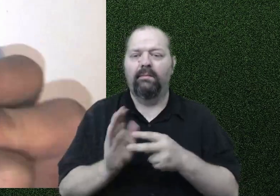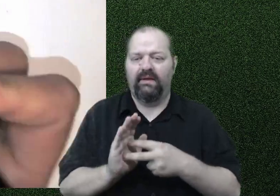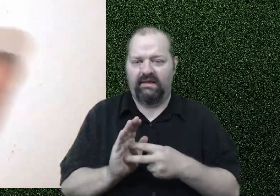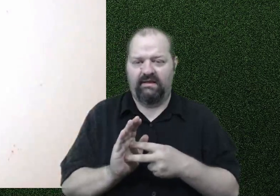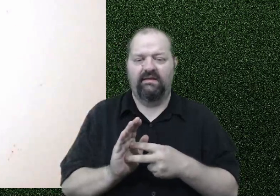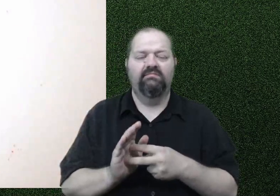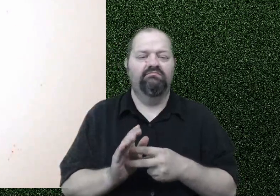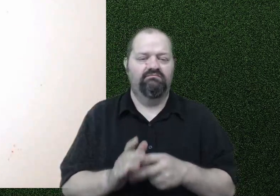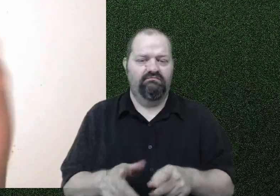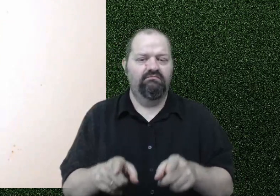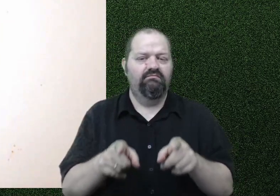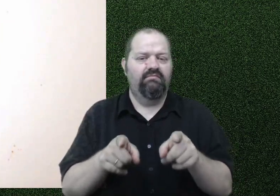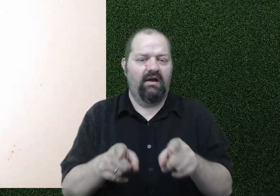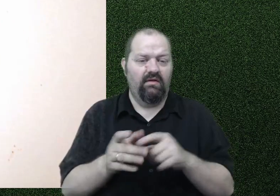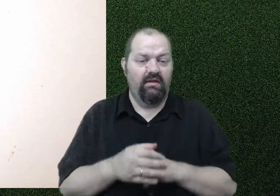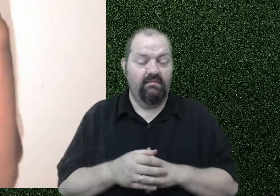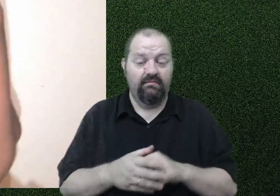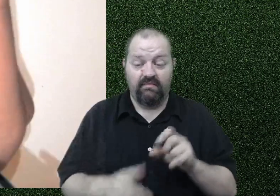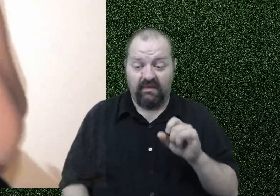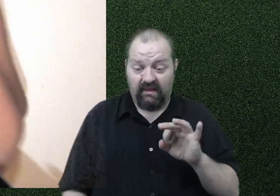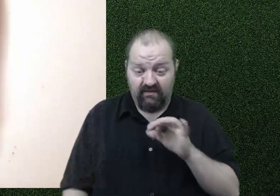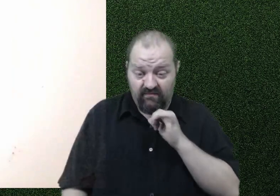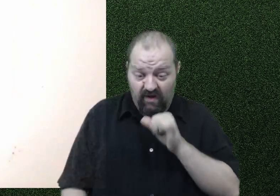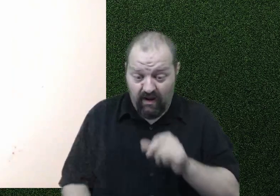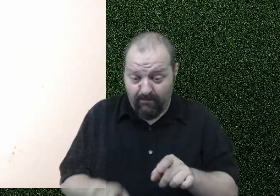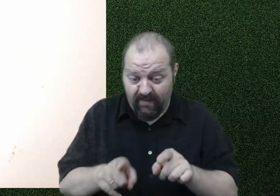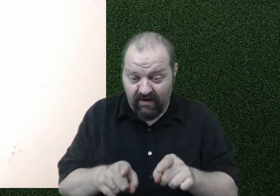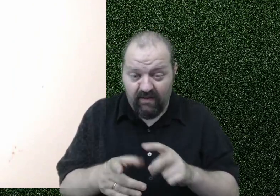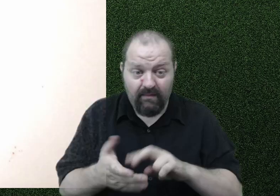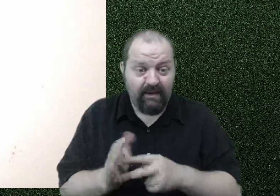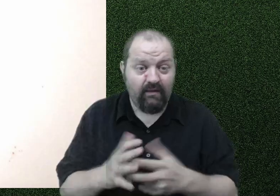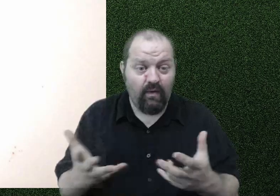And vice versa, if they're not parallel,